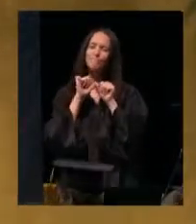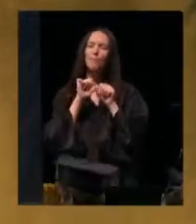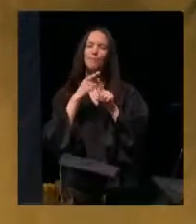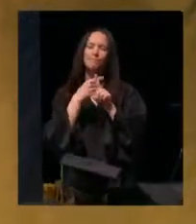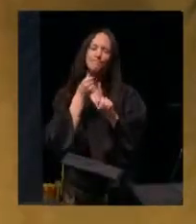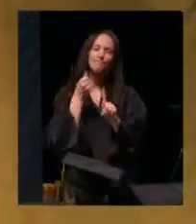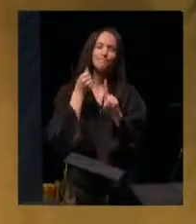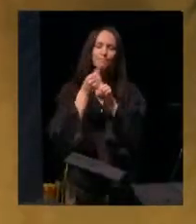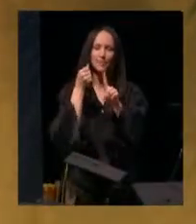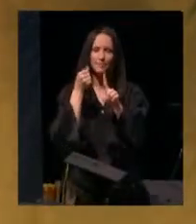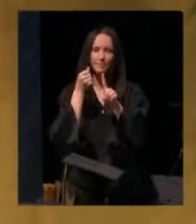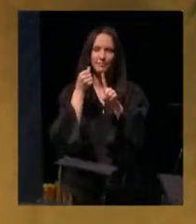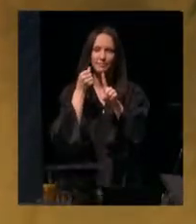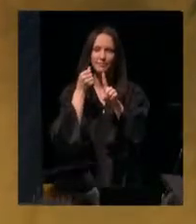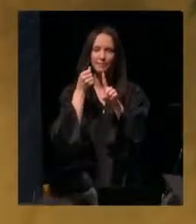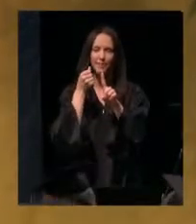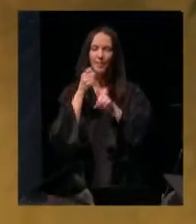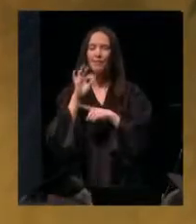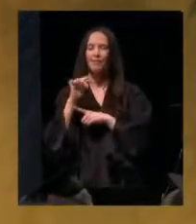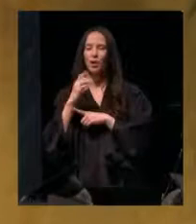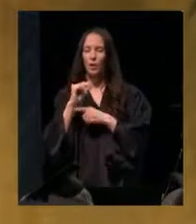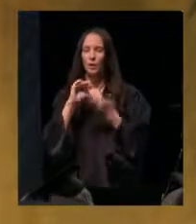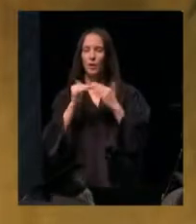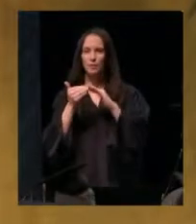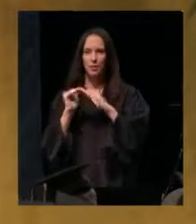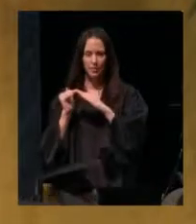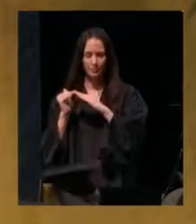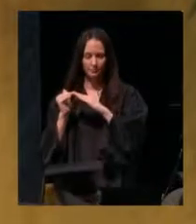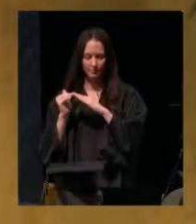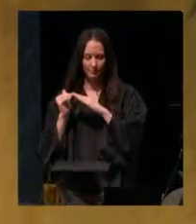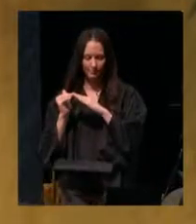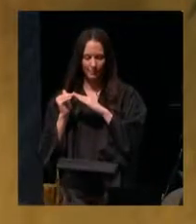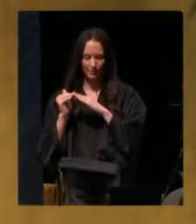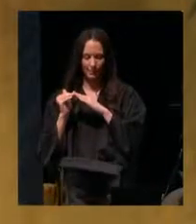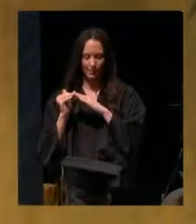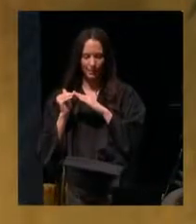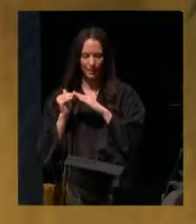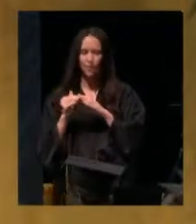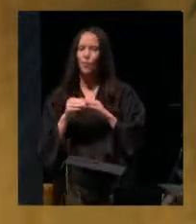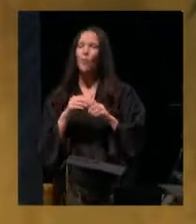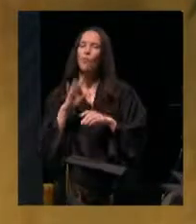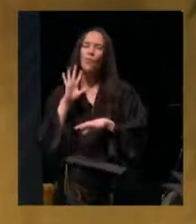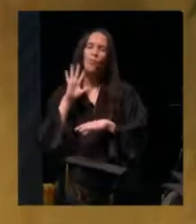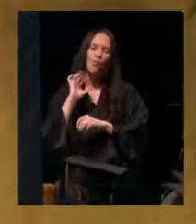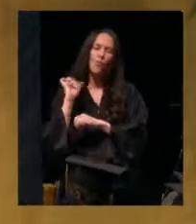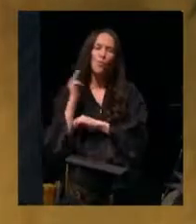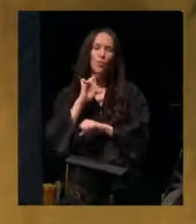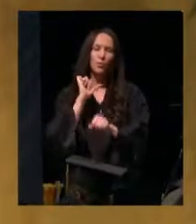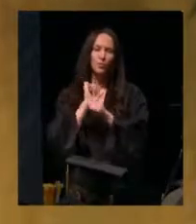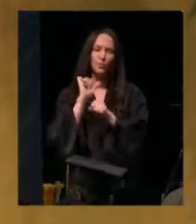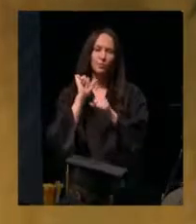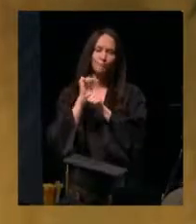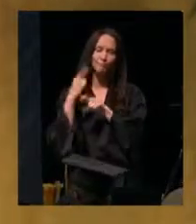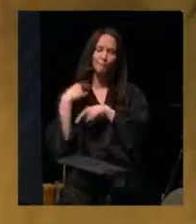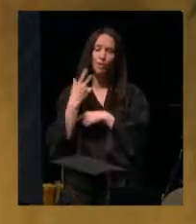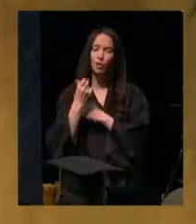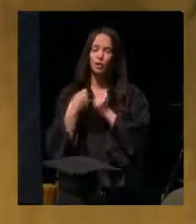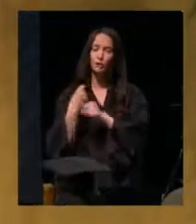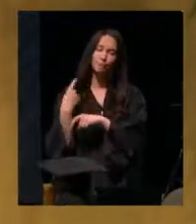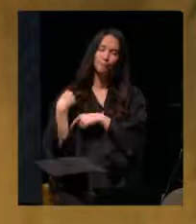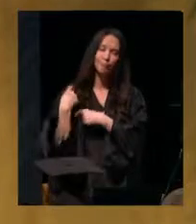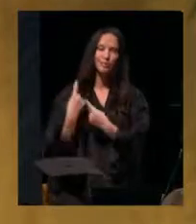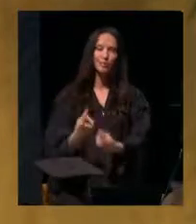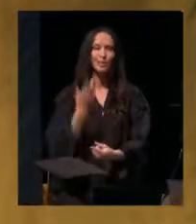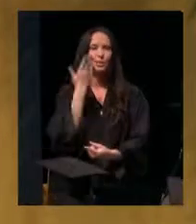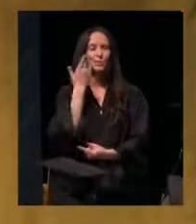the motto, Strive for Excellence, with us. All the hard work you've done over the past 13 years is proof why you're here today.